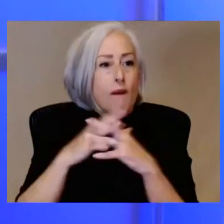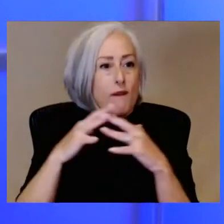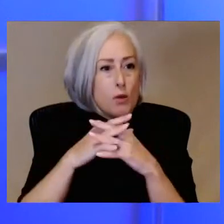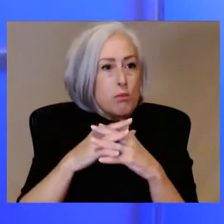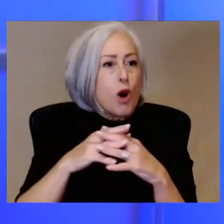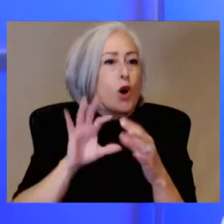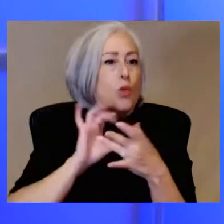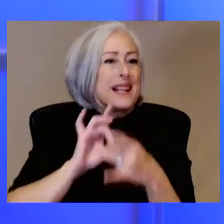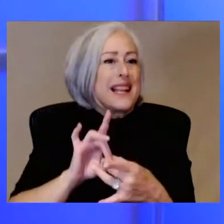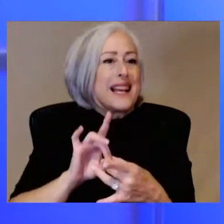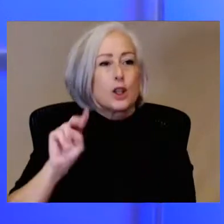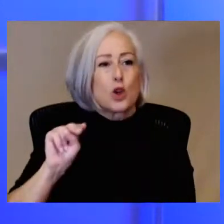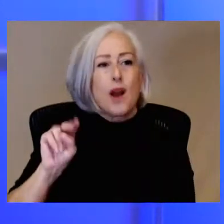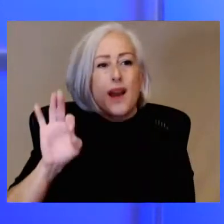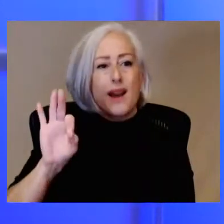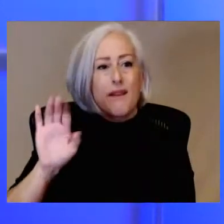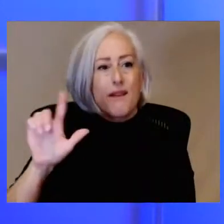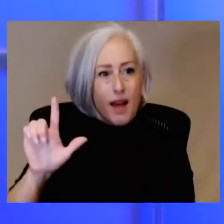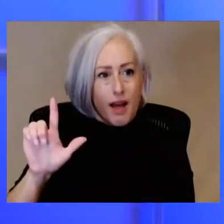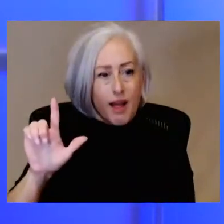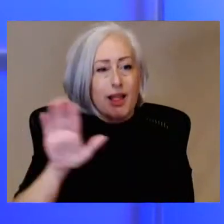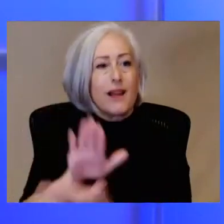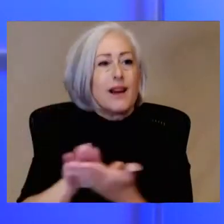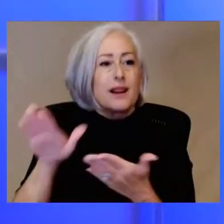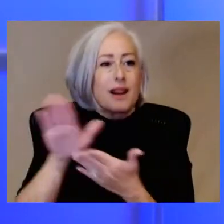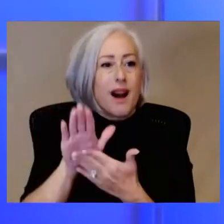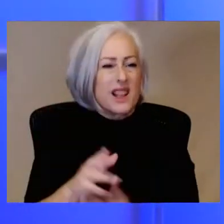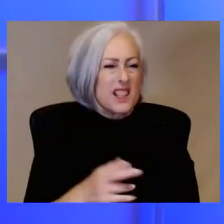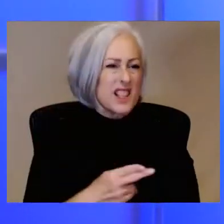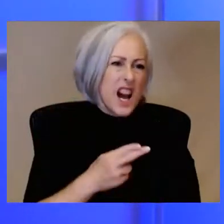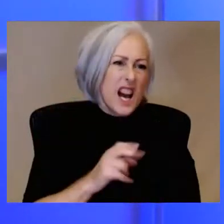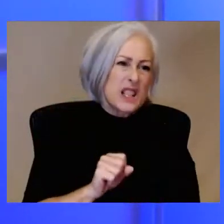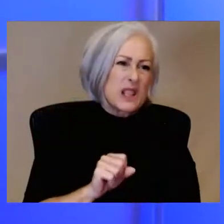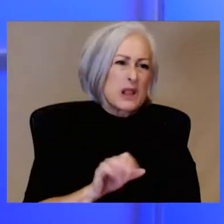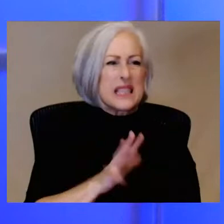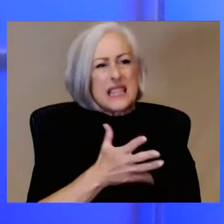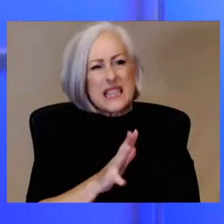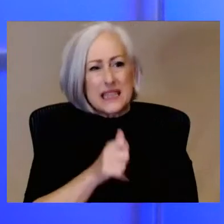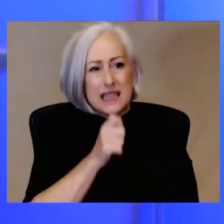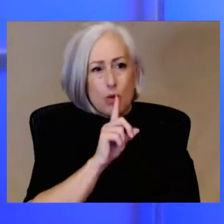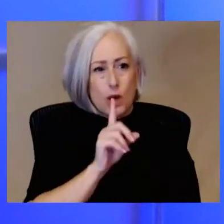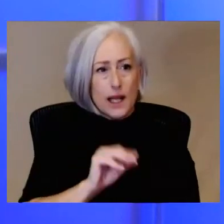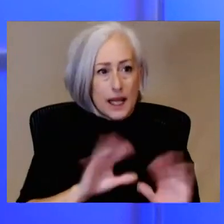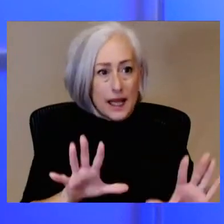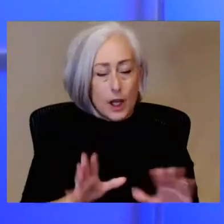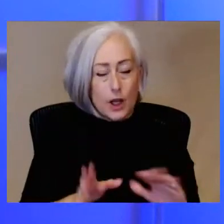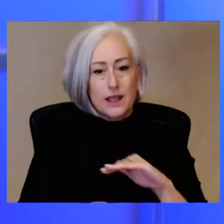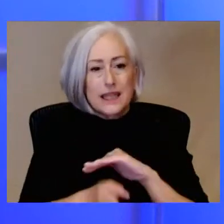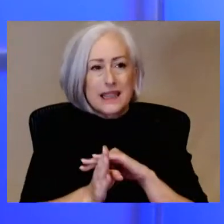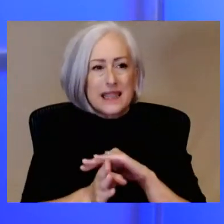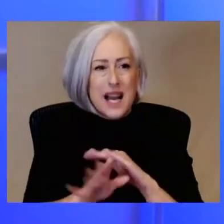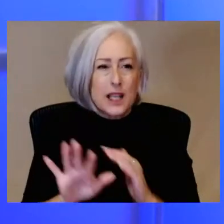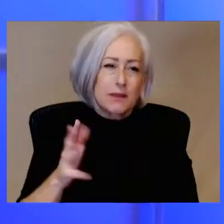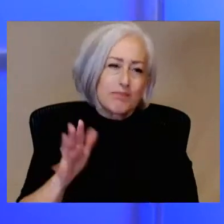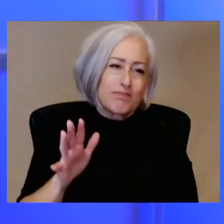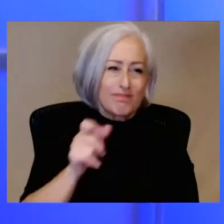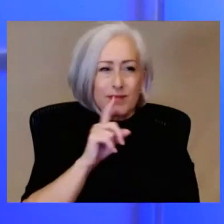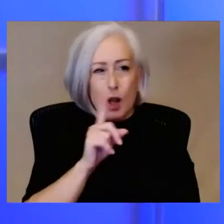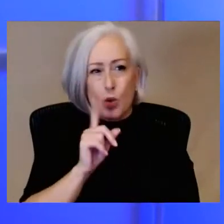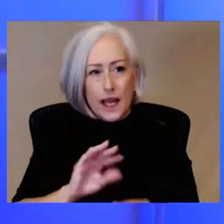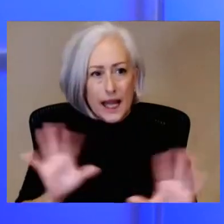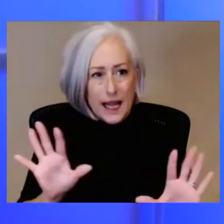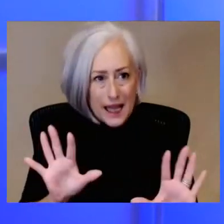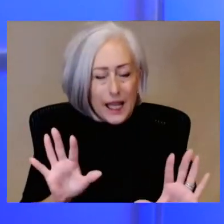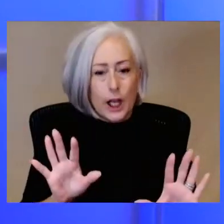the strong risk factors. High school, not totally clear, and soccer, kind of the same thing. Not totally clear at the sort of